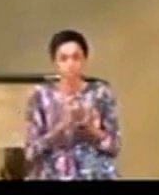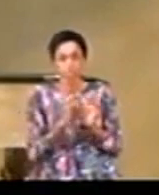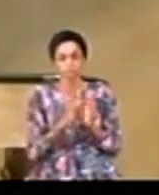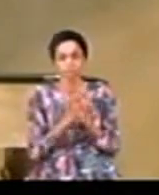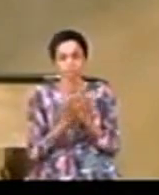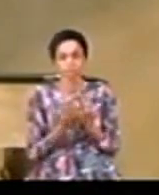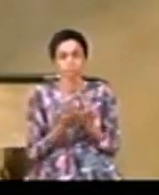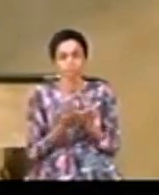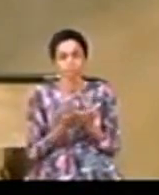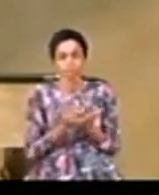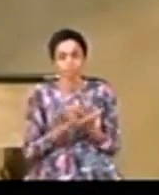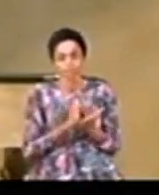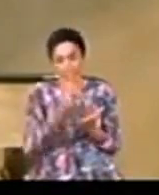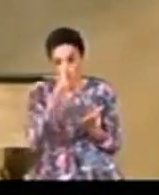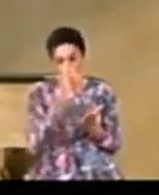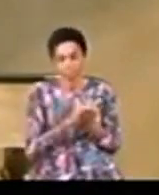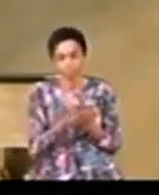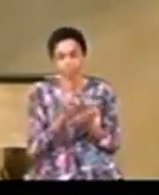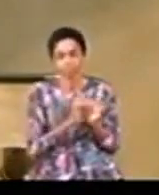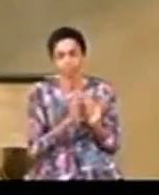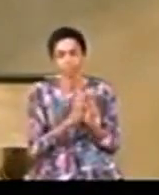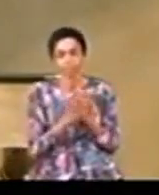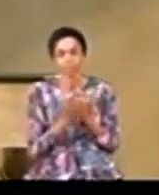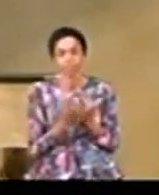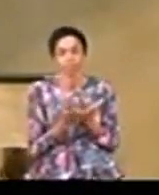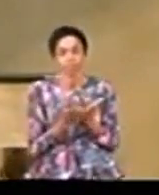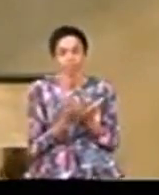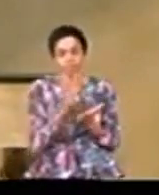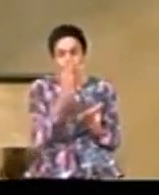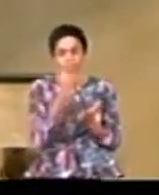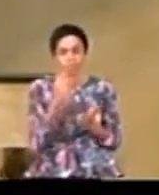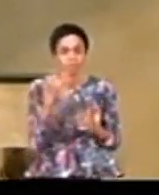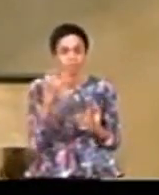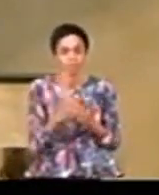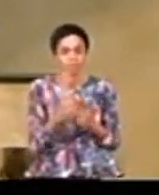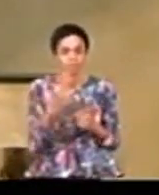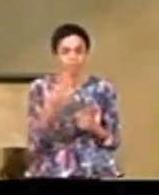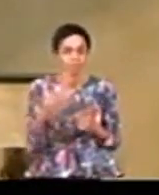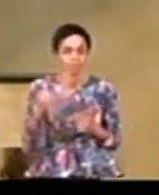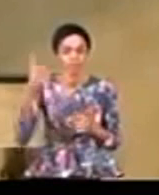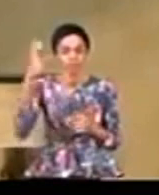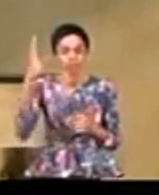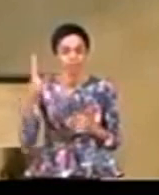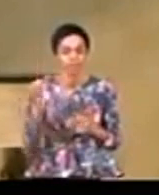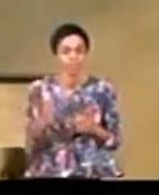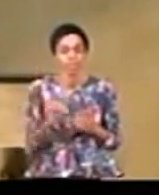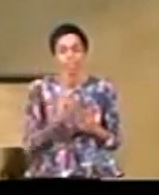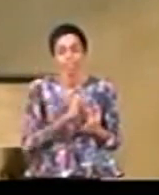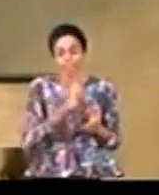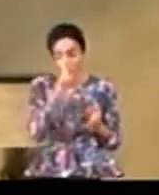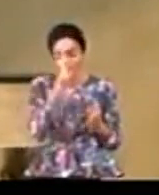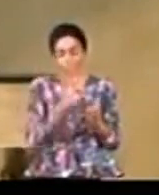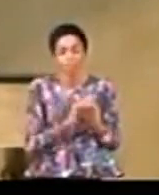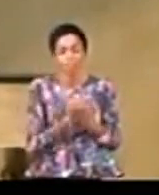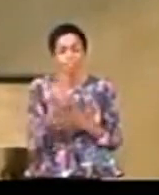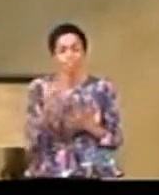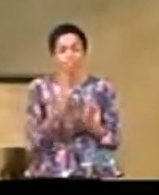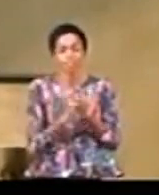the Bible. I believe the Bible is the word of